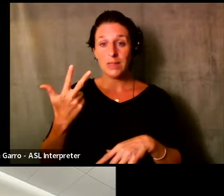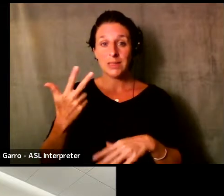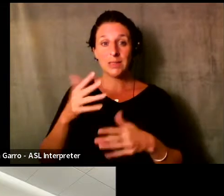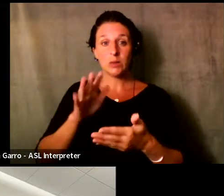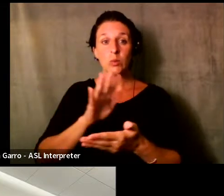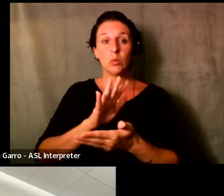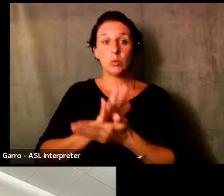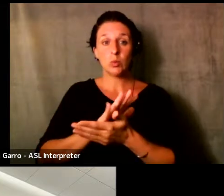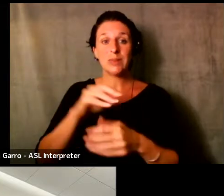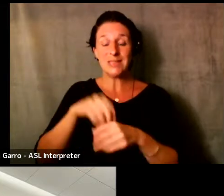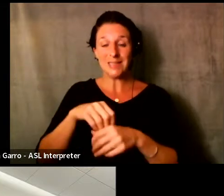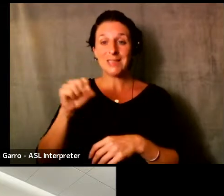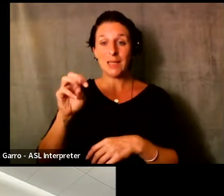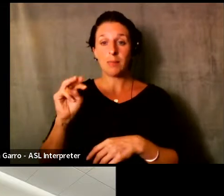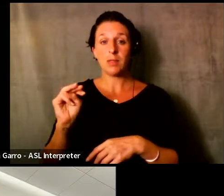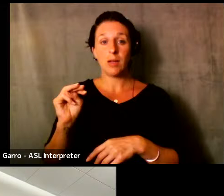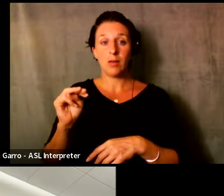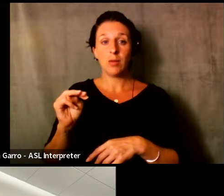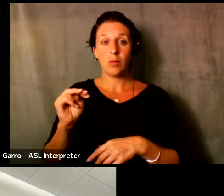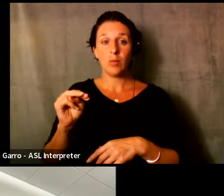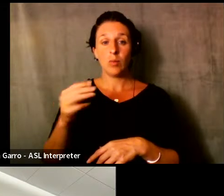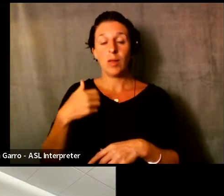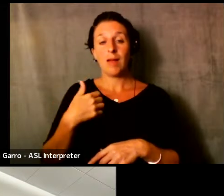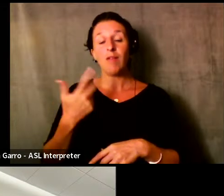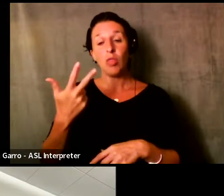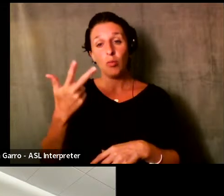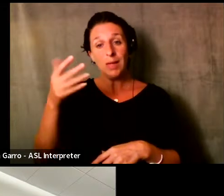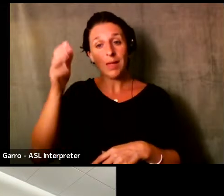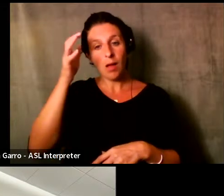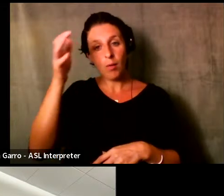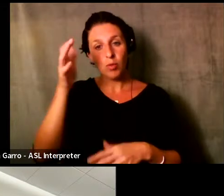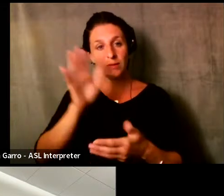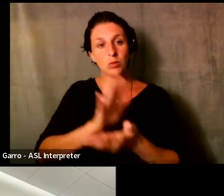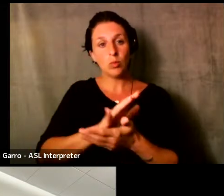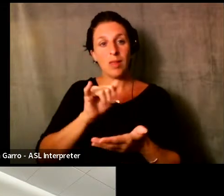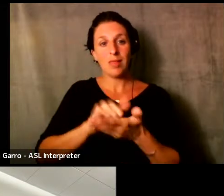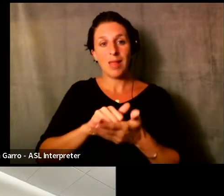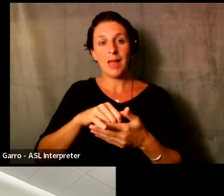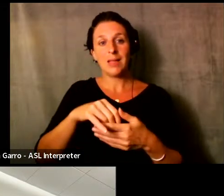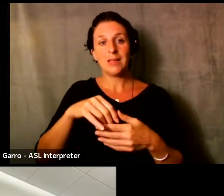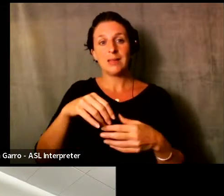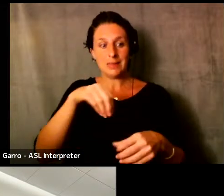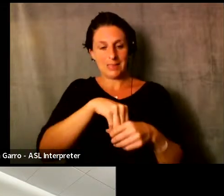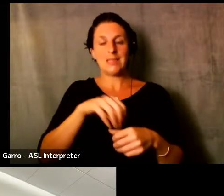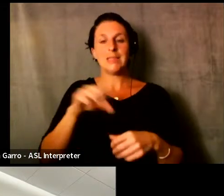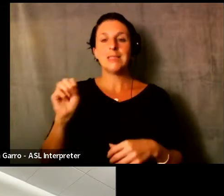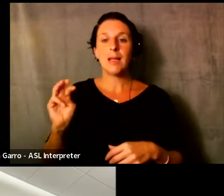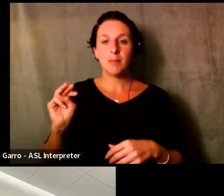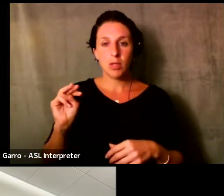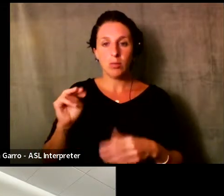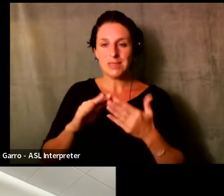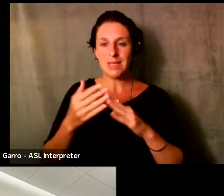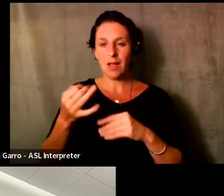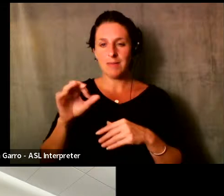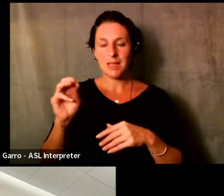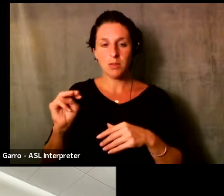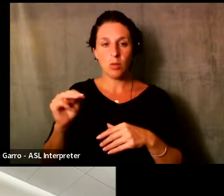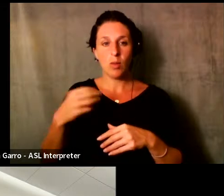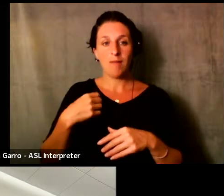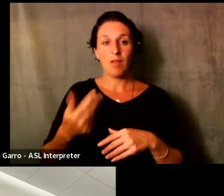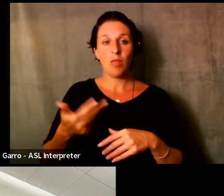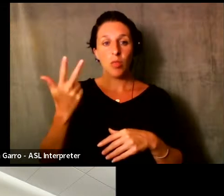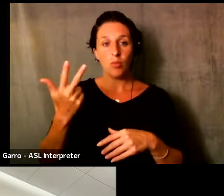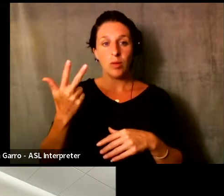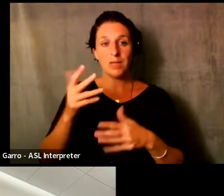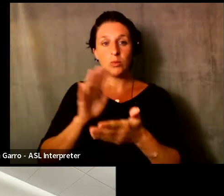in San Mateo. We have 3 comprehensive schools that reside in San Mateo, the city of San Mateo. We have 3 comprehensive schools